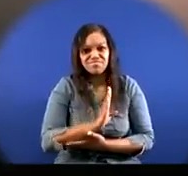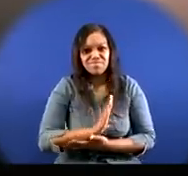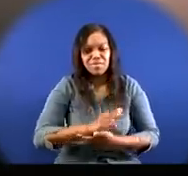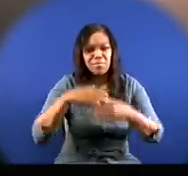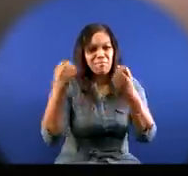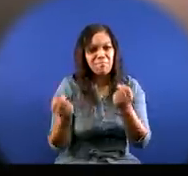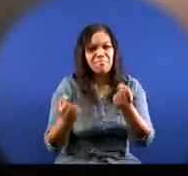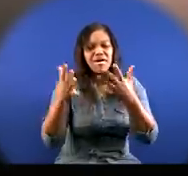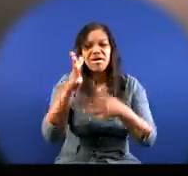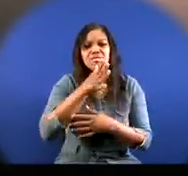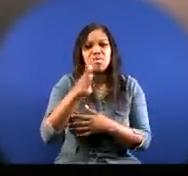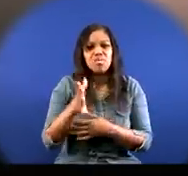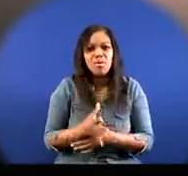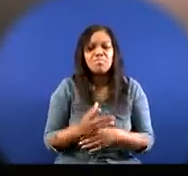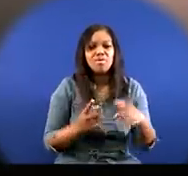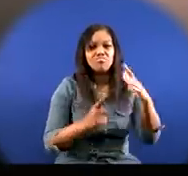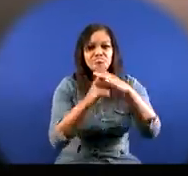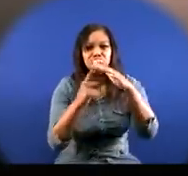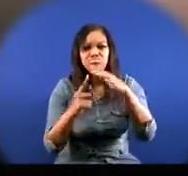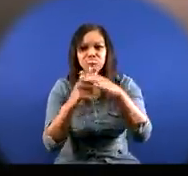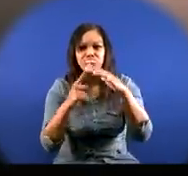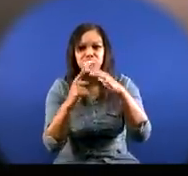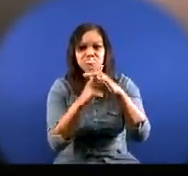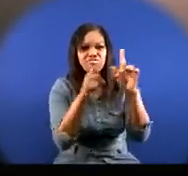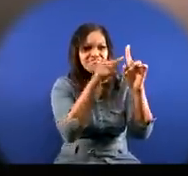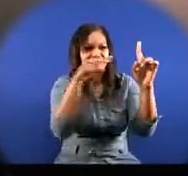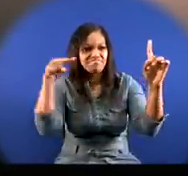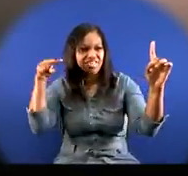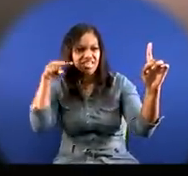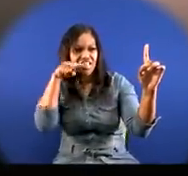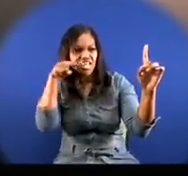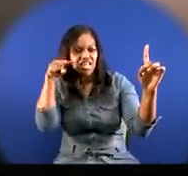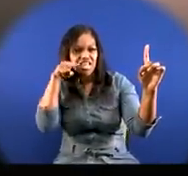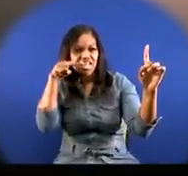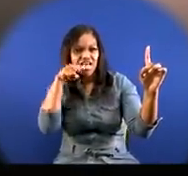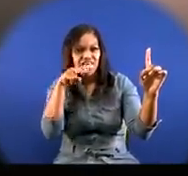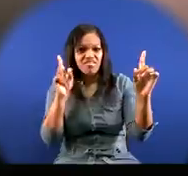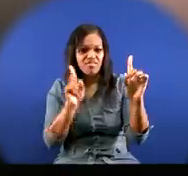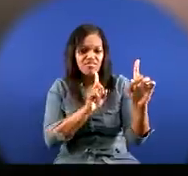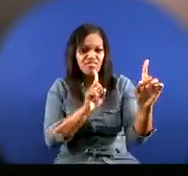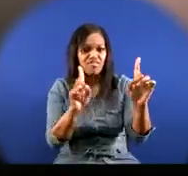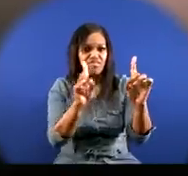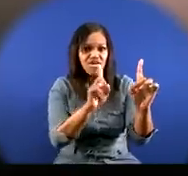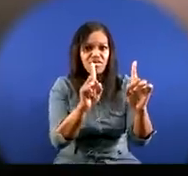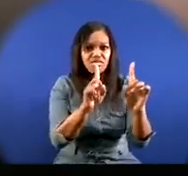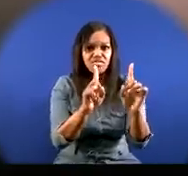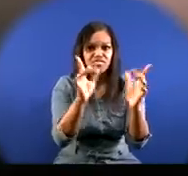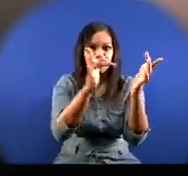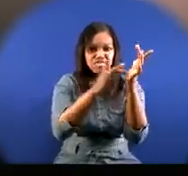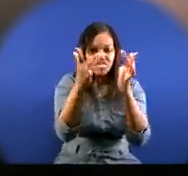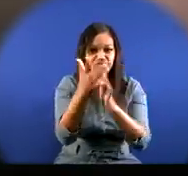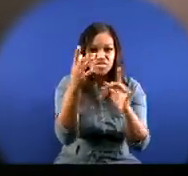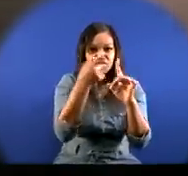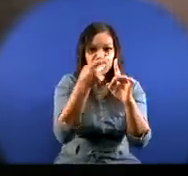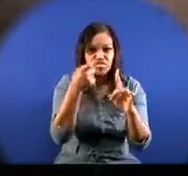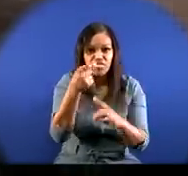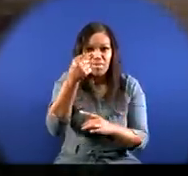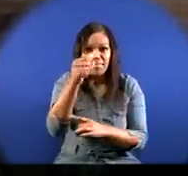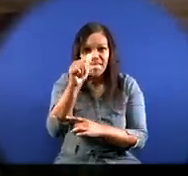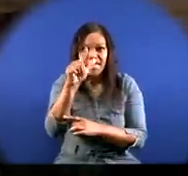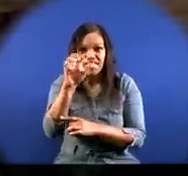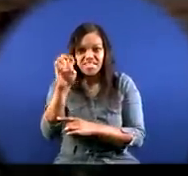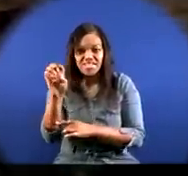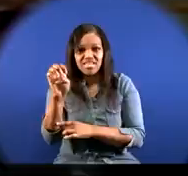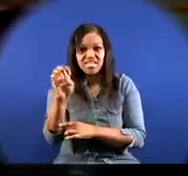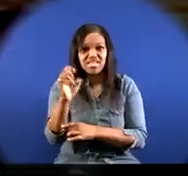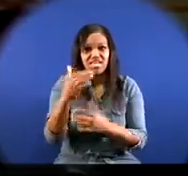Many women were there watching from a distance. They had followed Jesus from Galilee to care